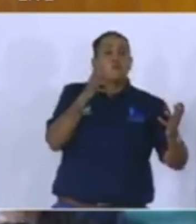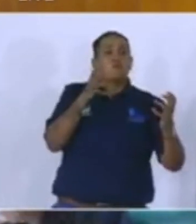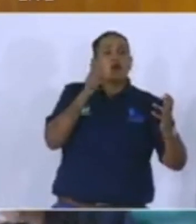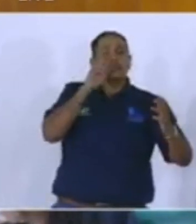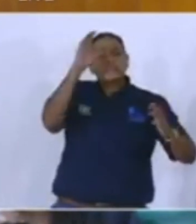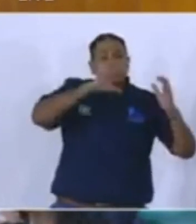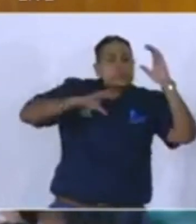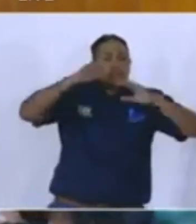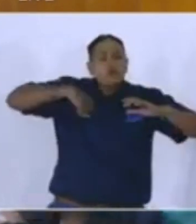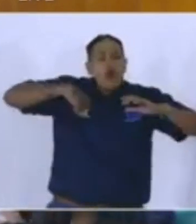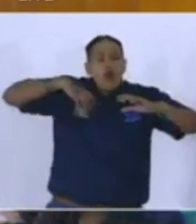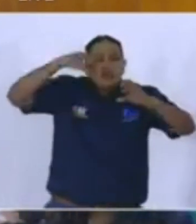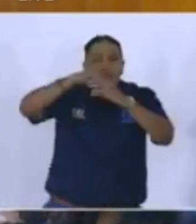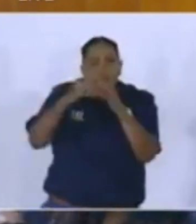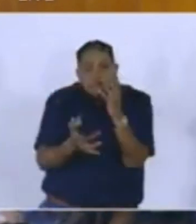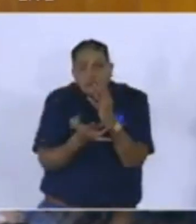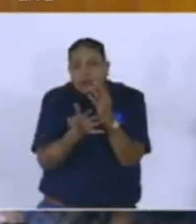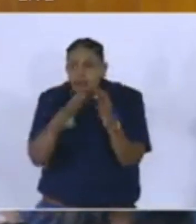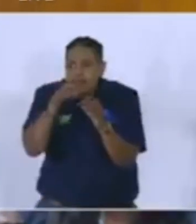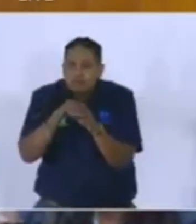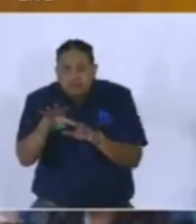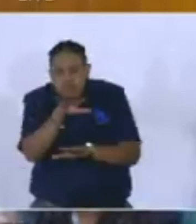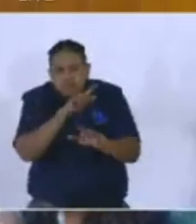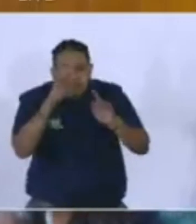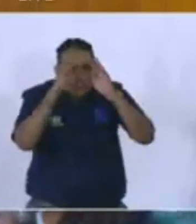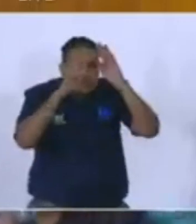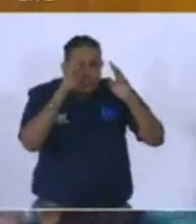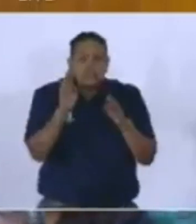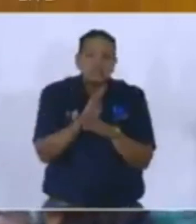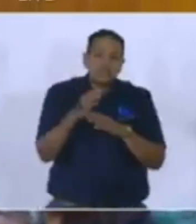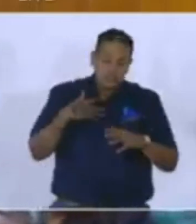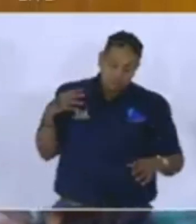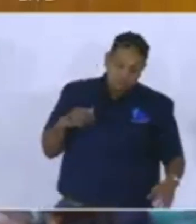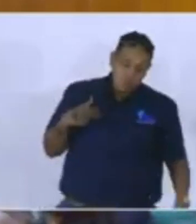pursue the technical elements of the creative industry.